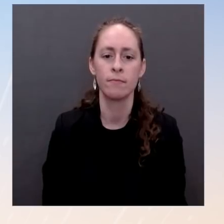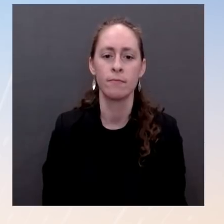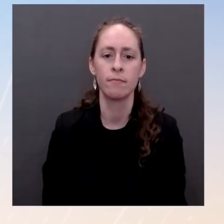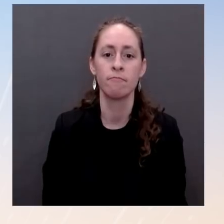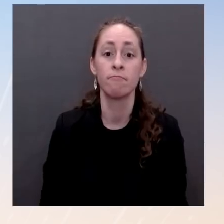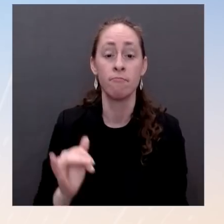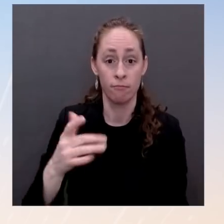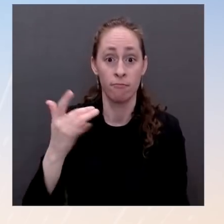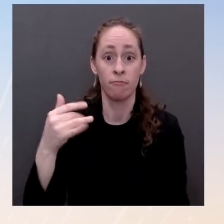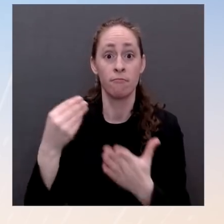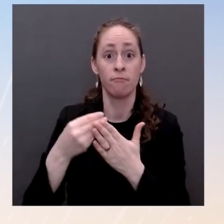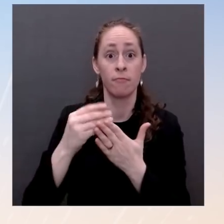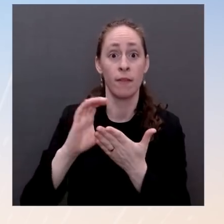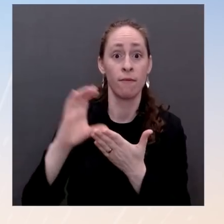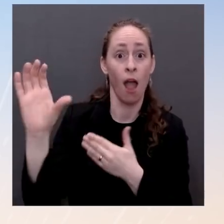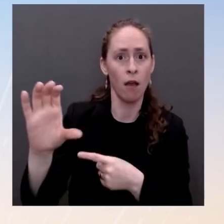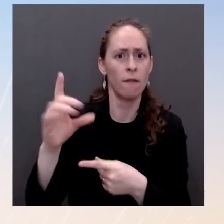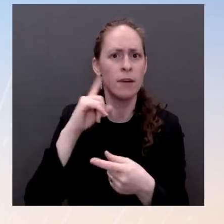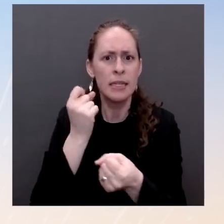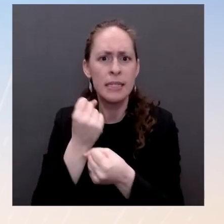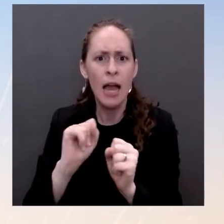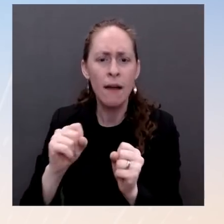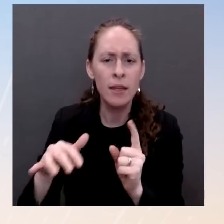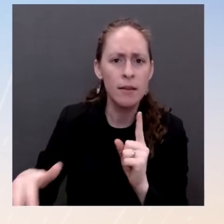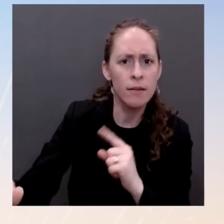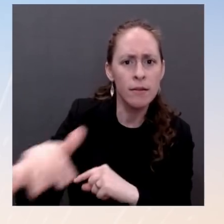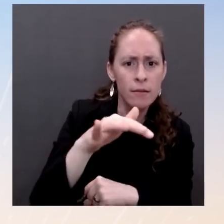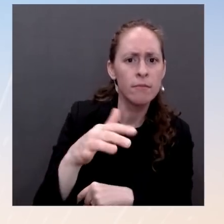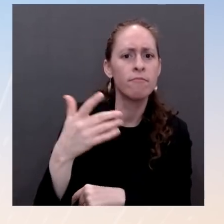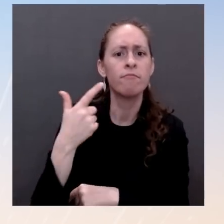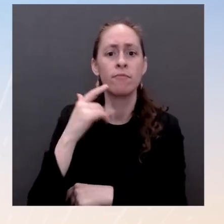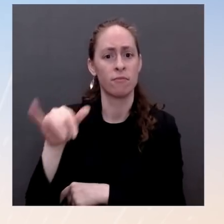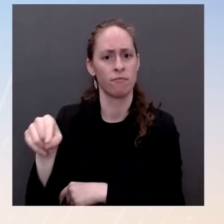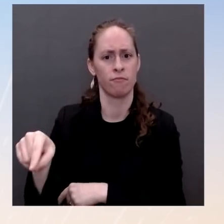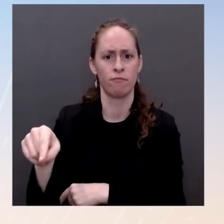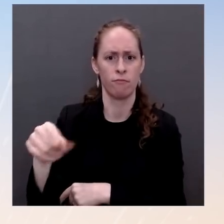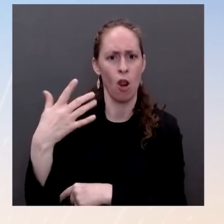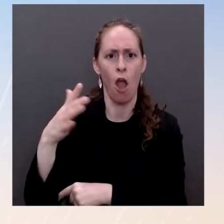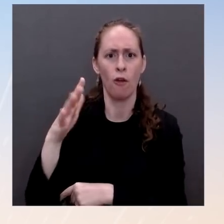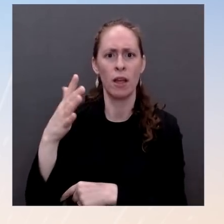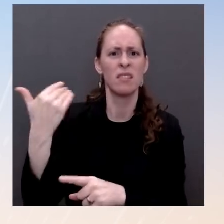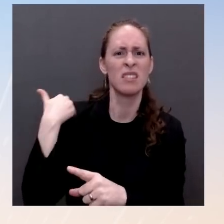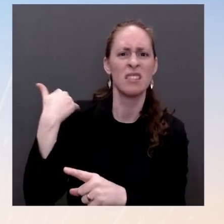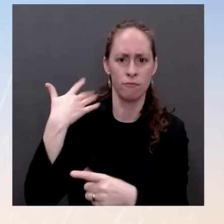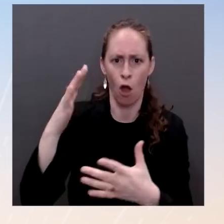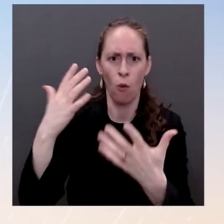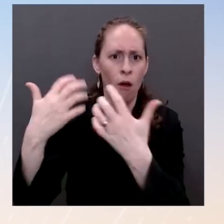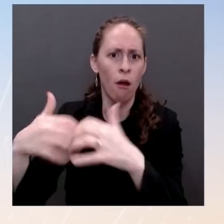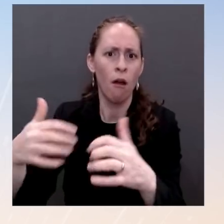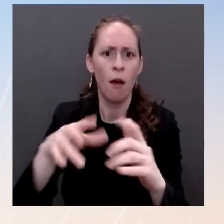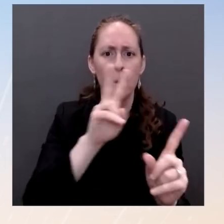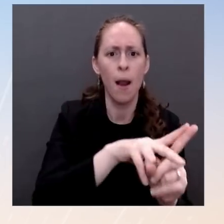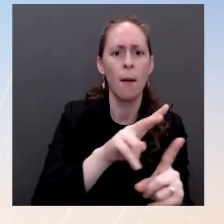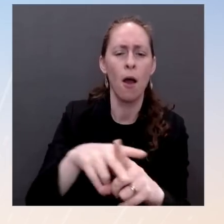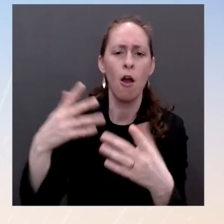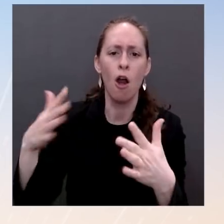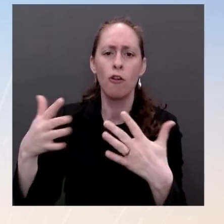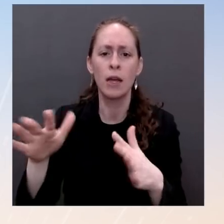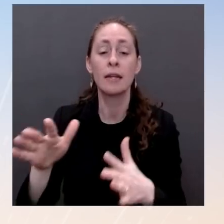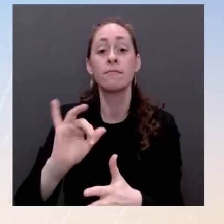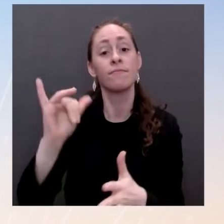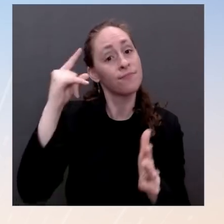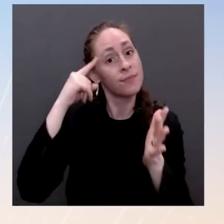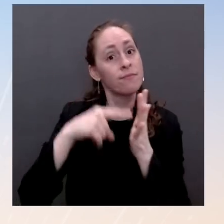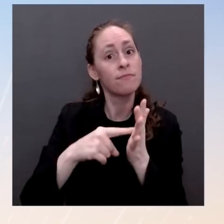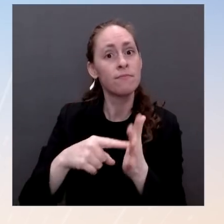date, have been obligated or allocated. 90% of that has been for purchases of vaccines and therapeutics, vaccine distribution efforts